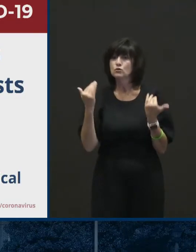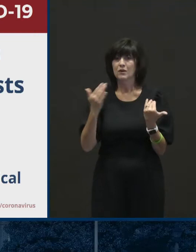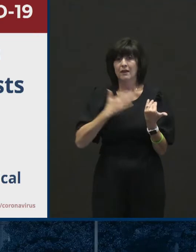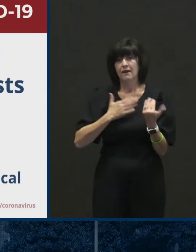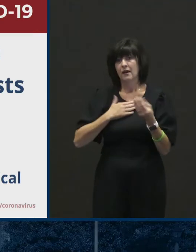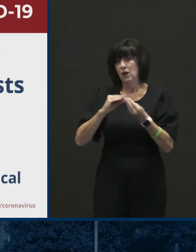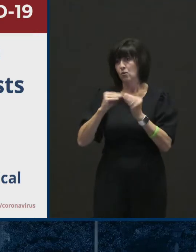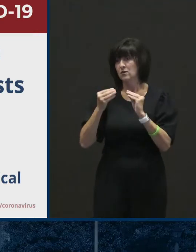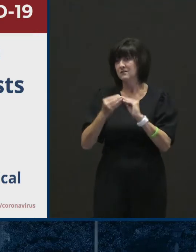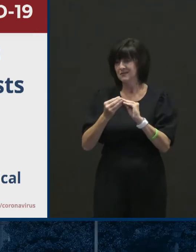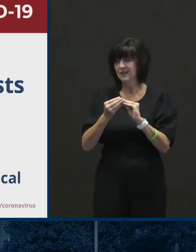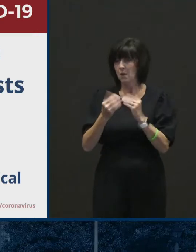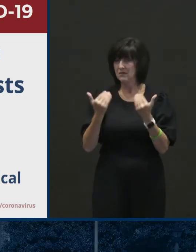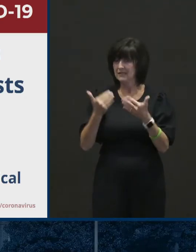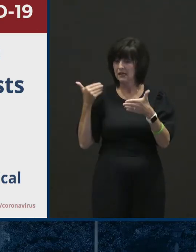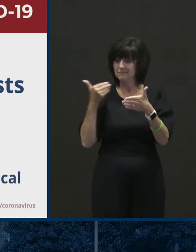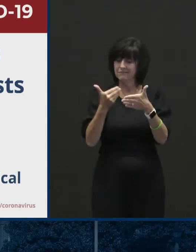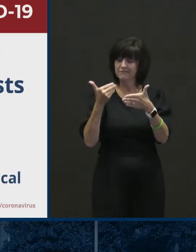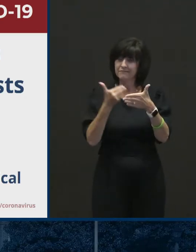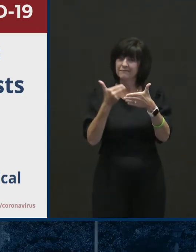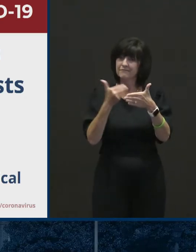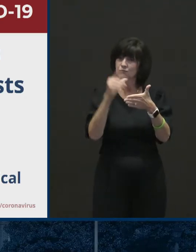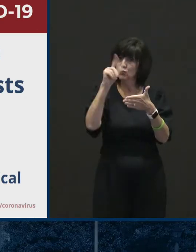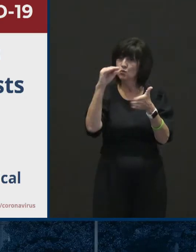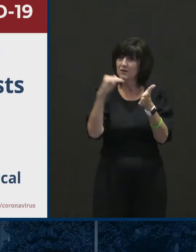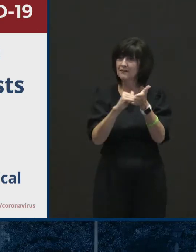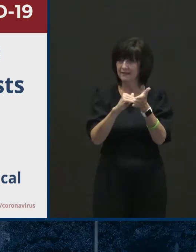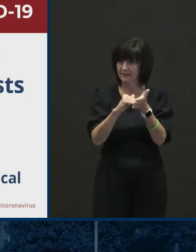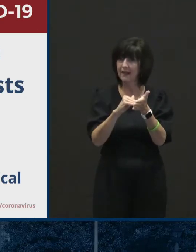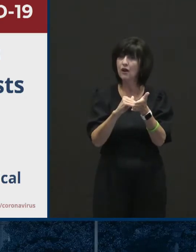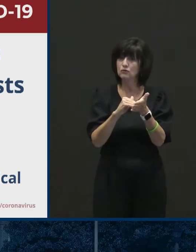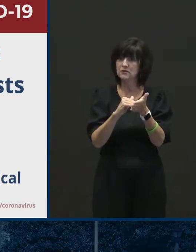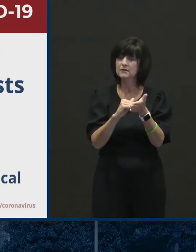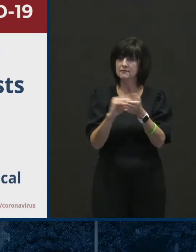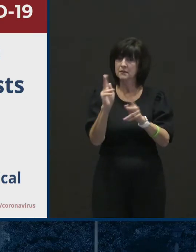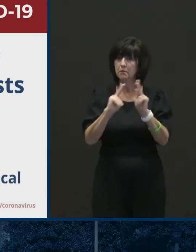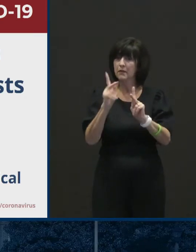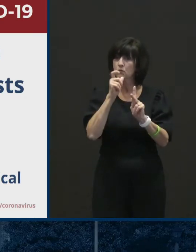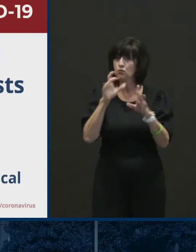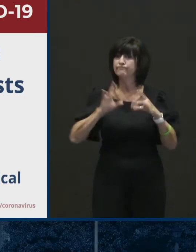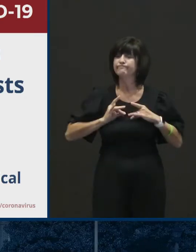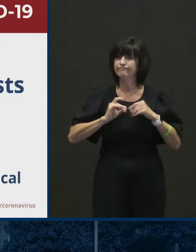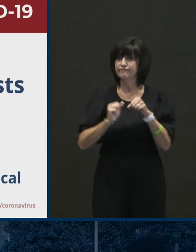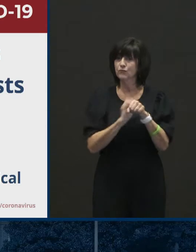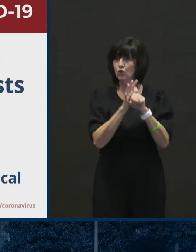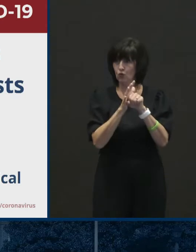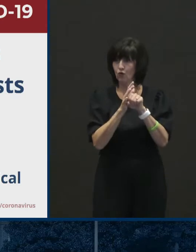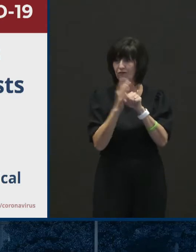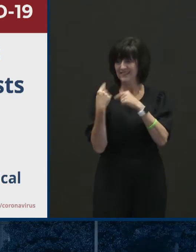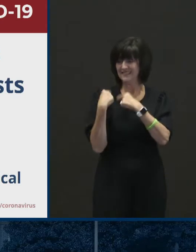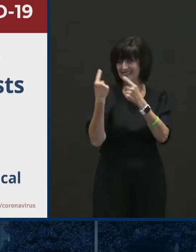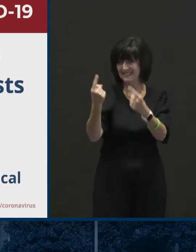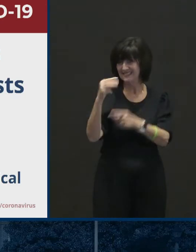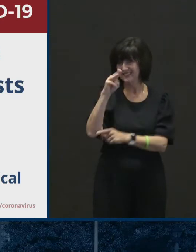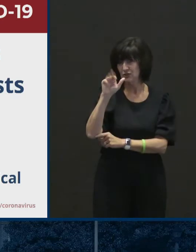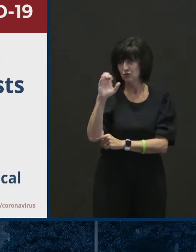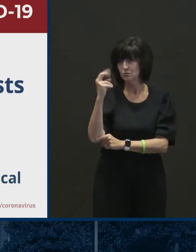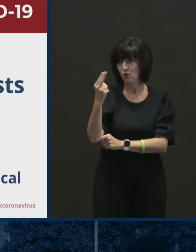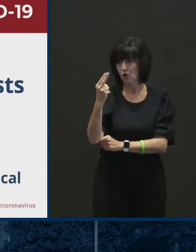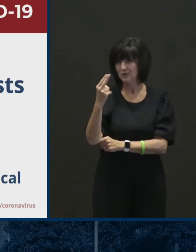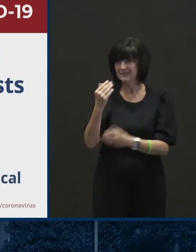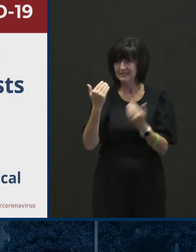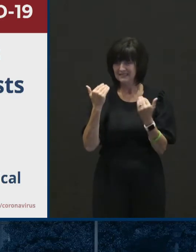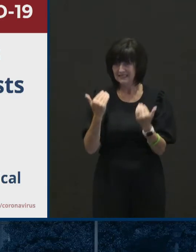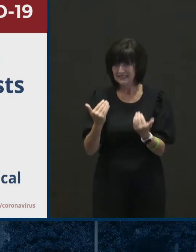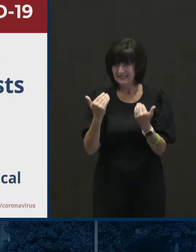on 20,000 total cases since the first case back in early March. Sadly, another couple